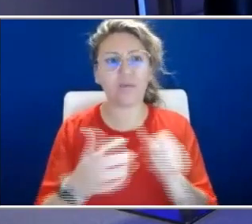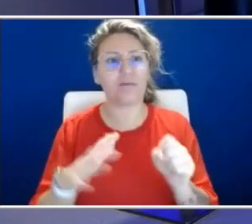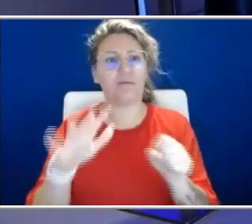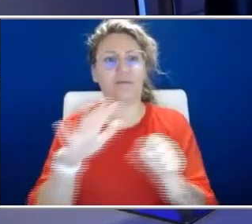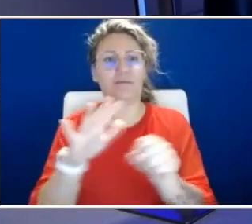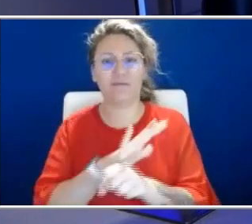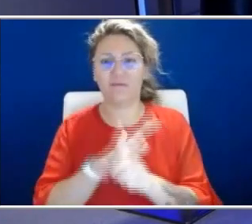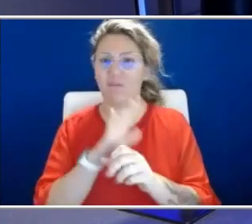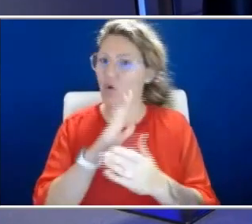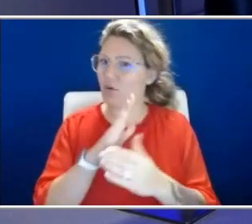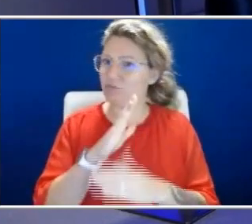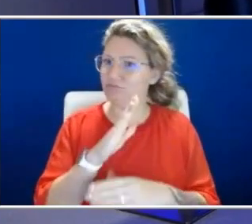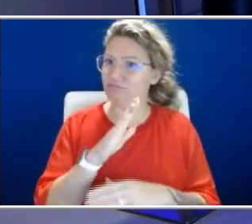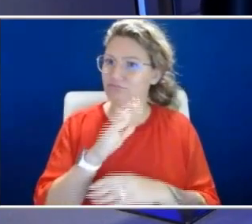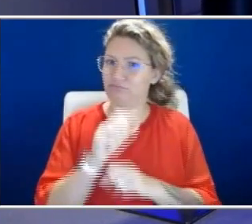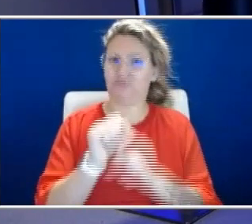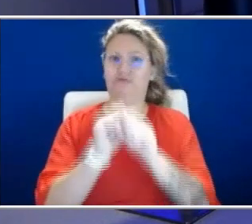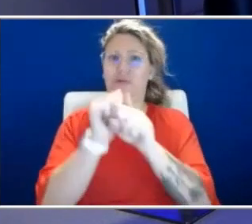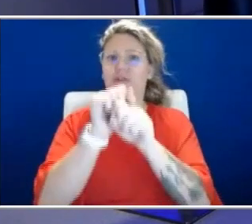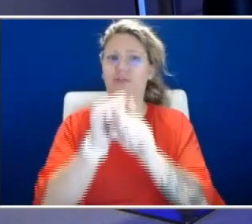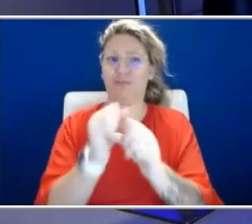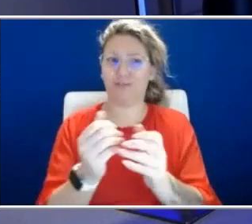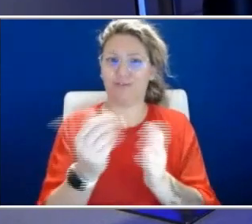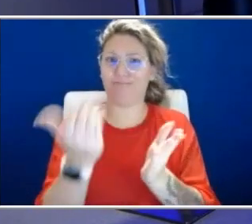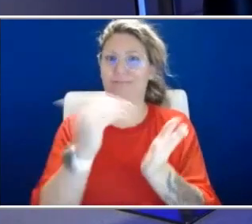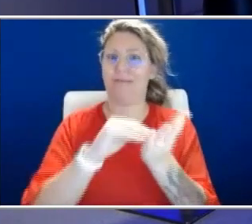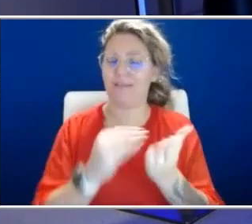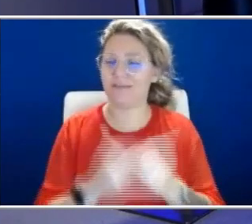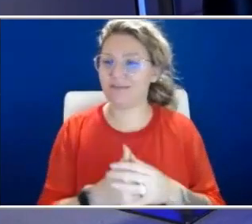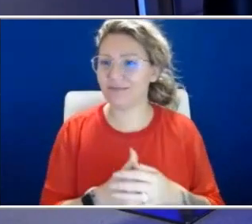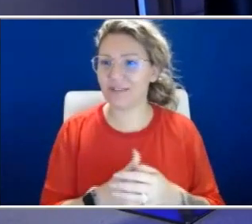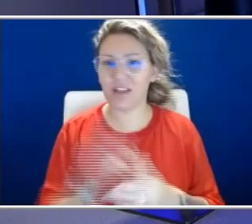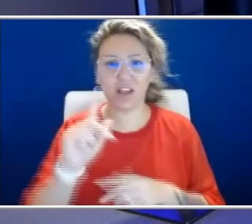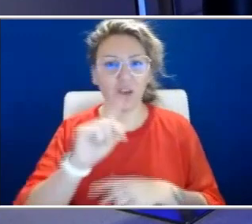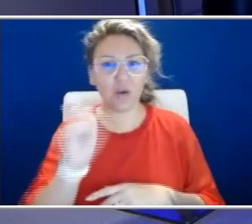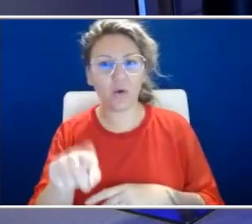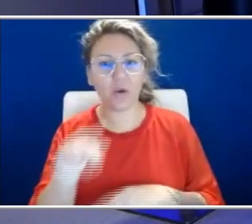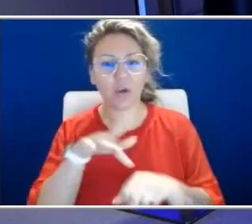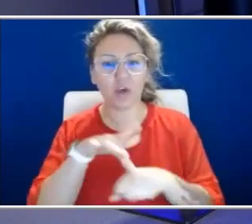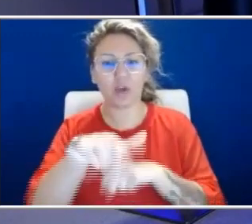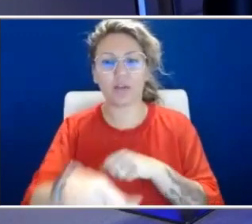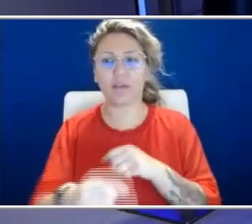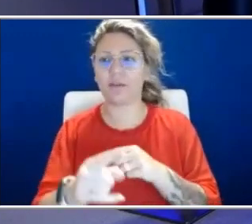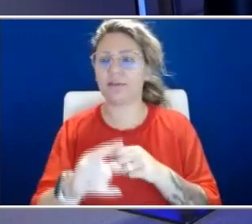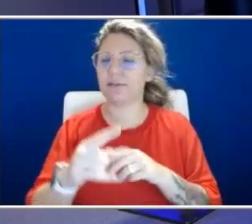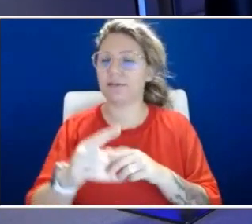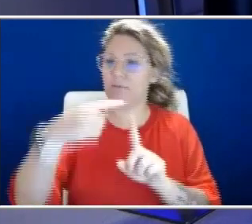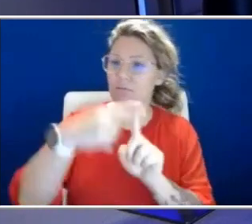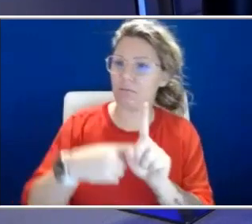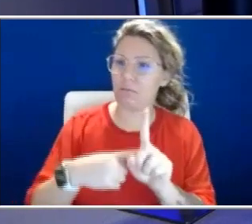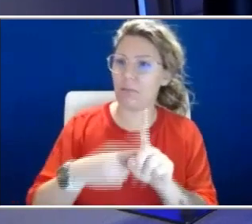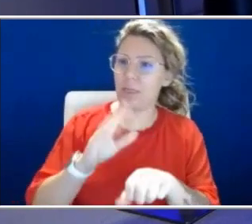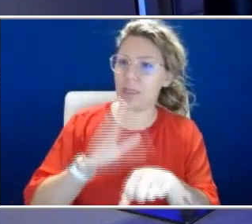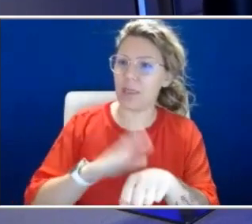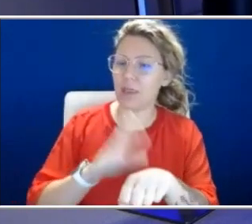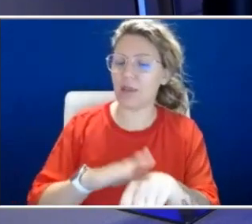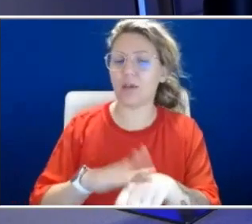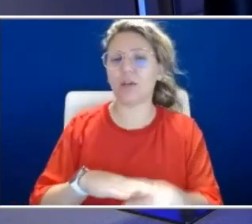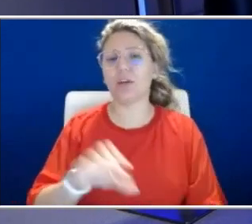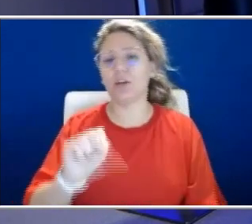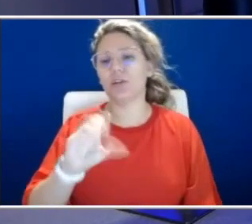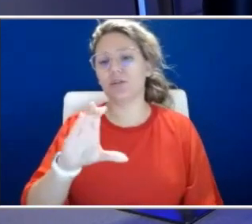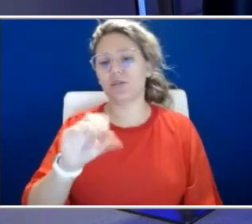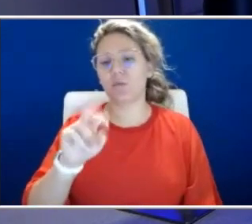that's such good news. Now I have a question, because earlier this month the FDA warned of squamous cell carcinoma and